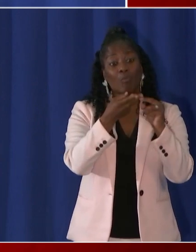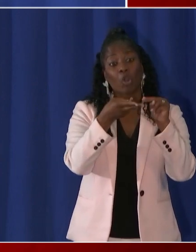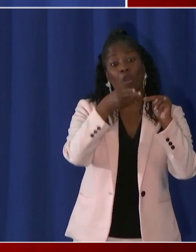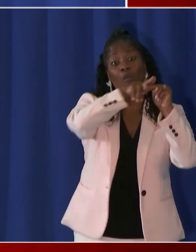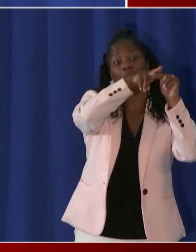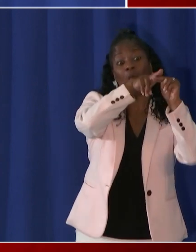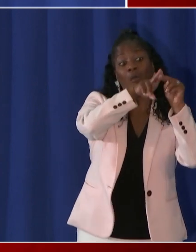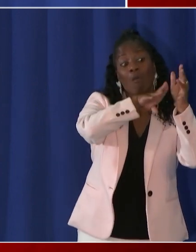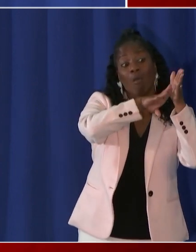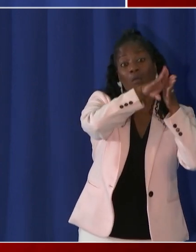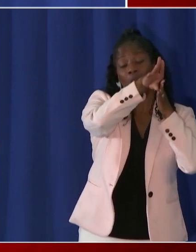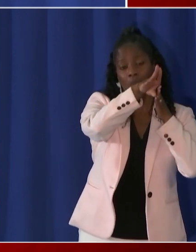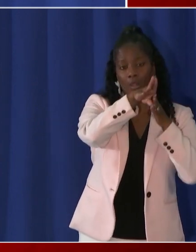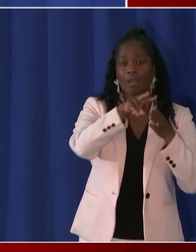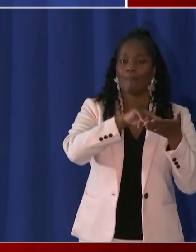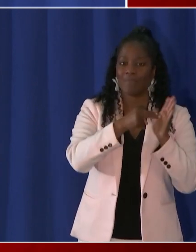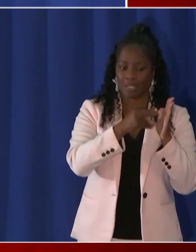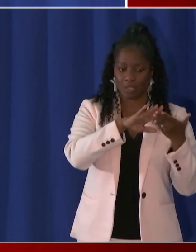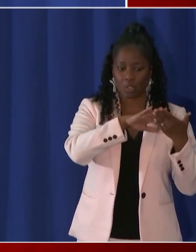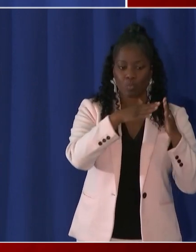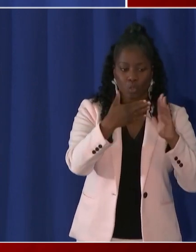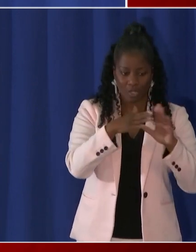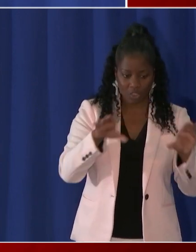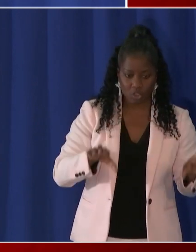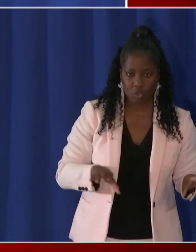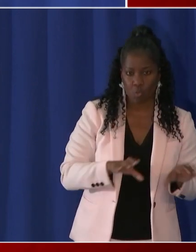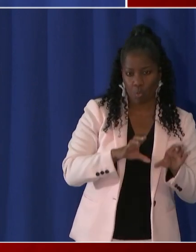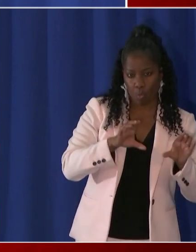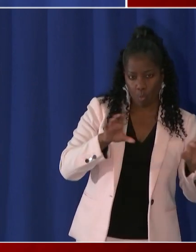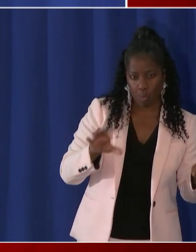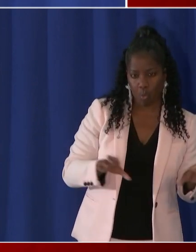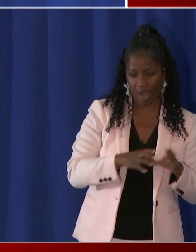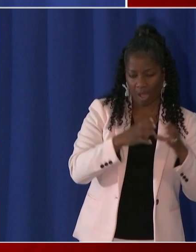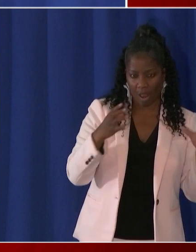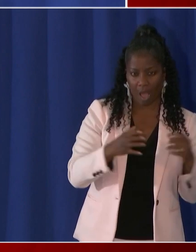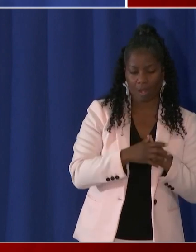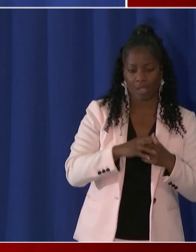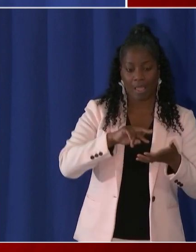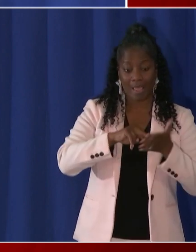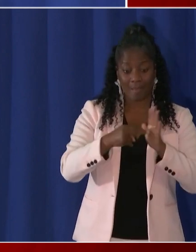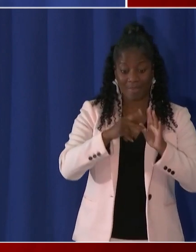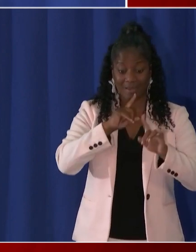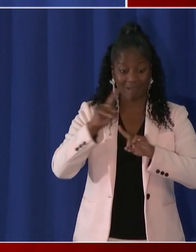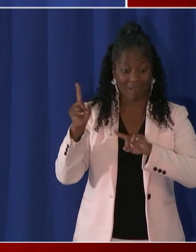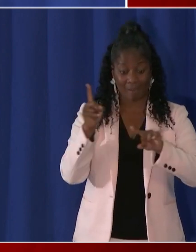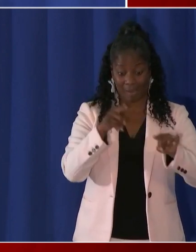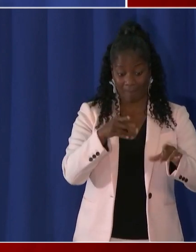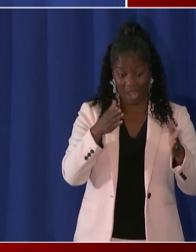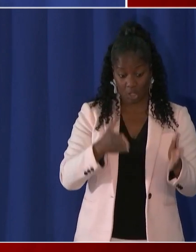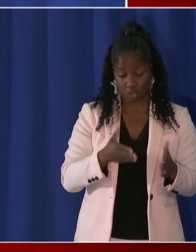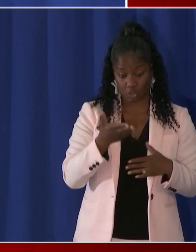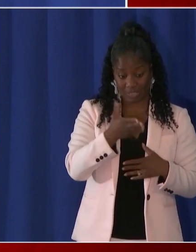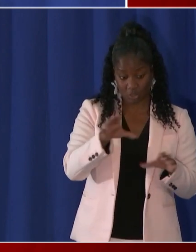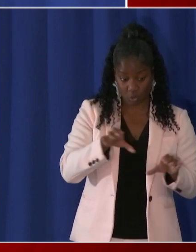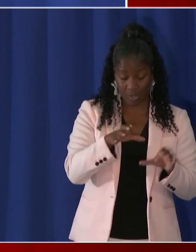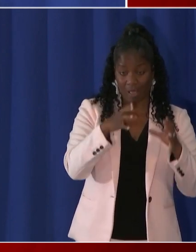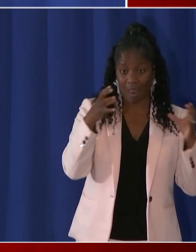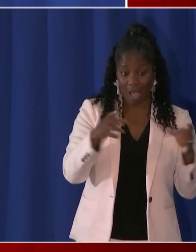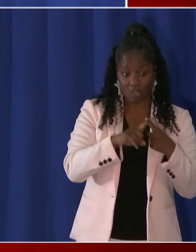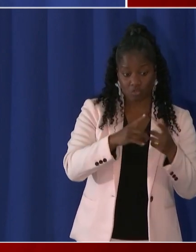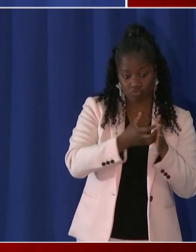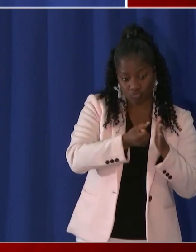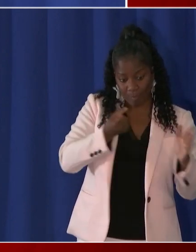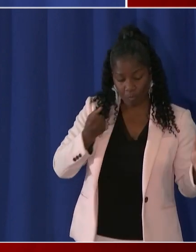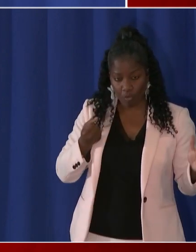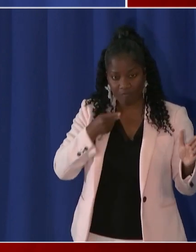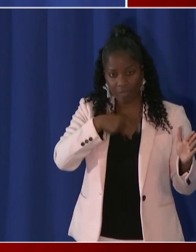community, that means the community is doing a lot. That means a commander is doing a lot to